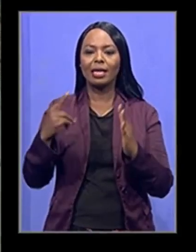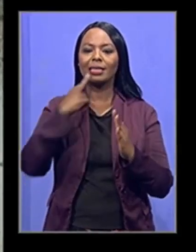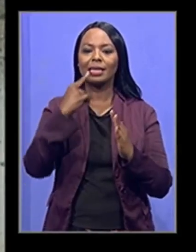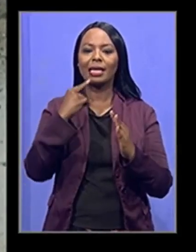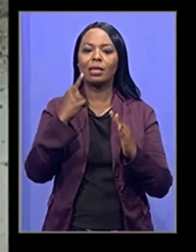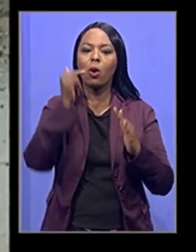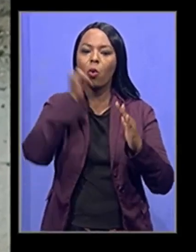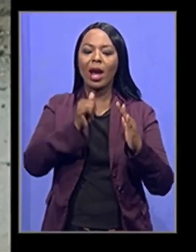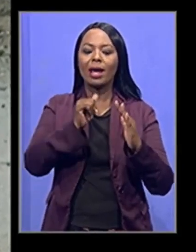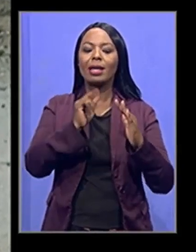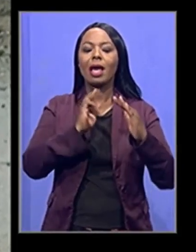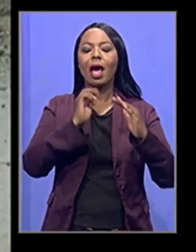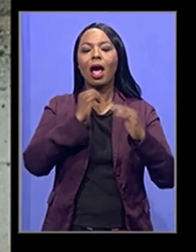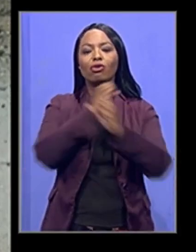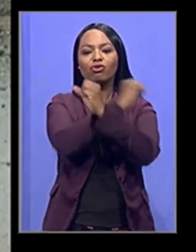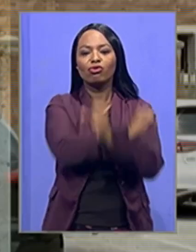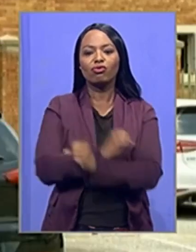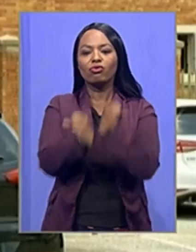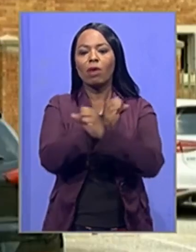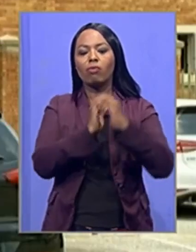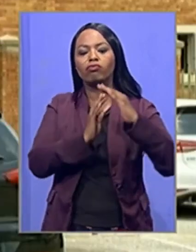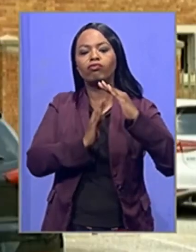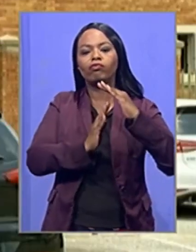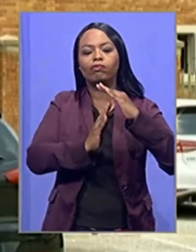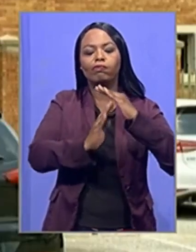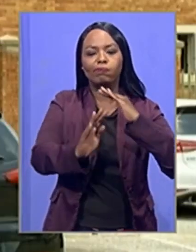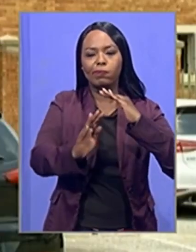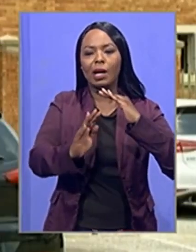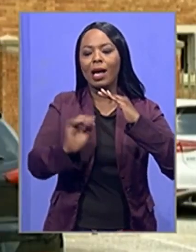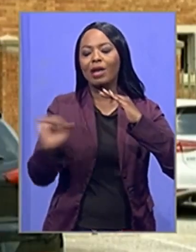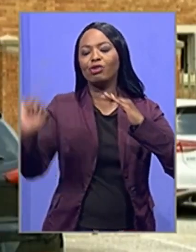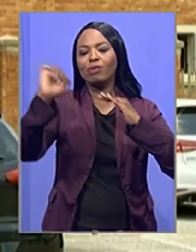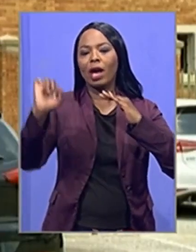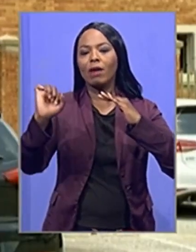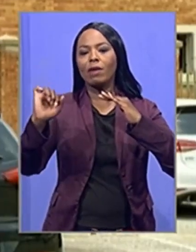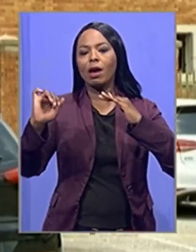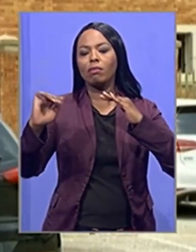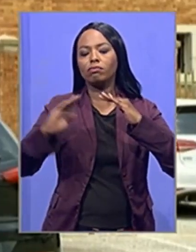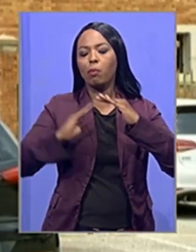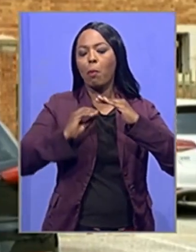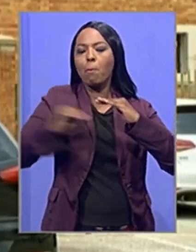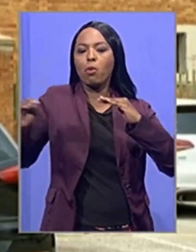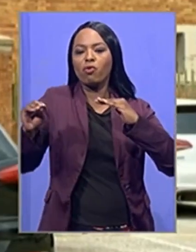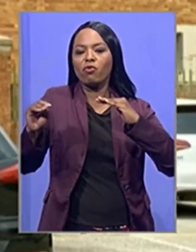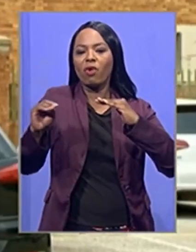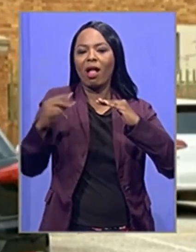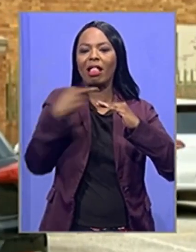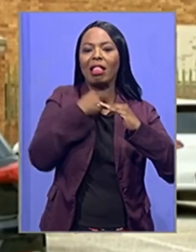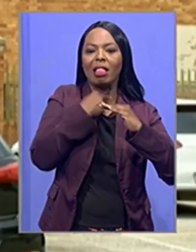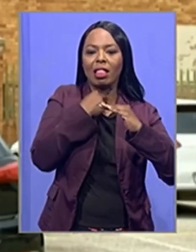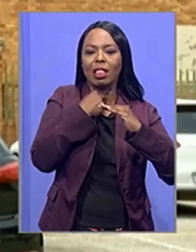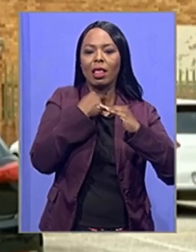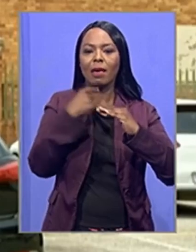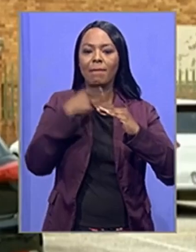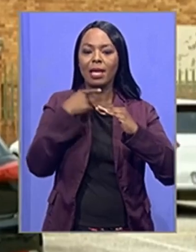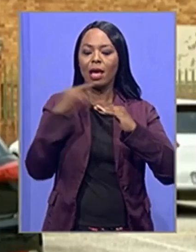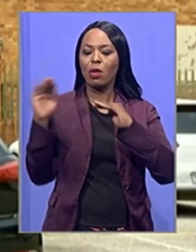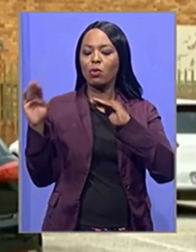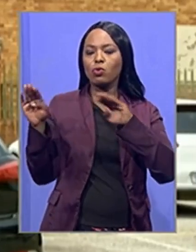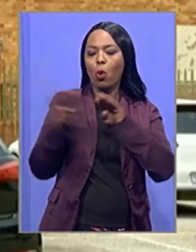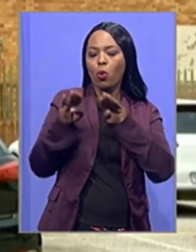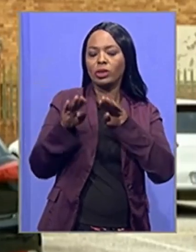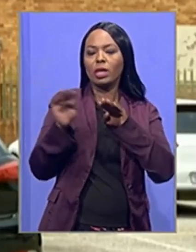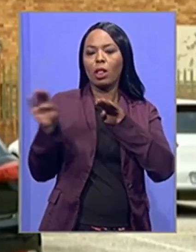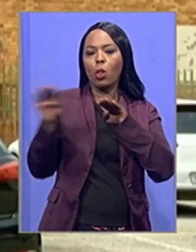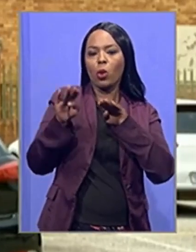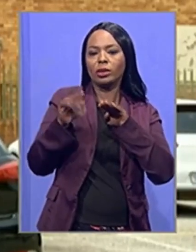suta morago ga gore se heme gase. Ke pagile ka morago ga truck, but I wasn't that close le truck eo. So